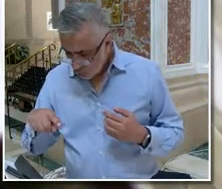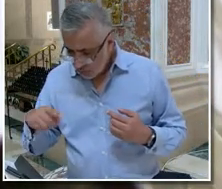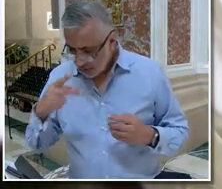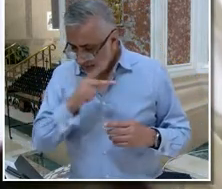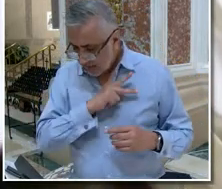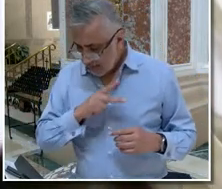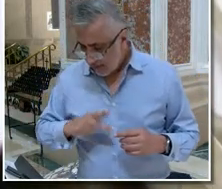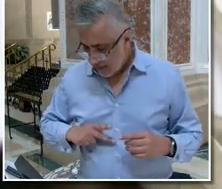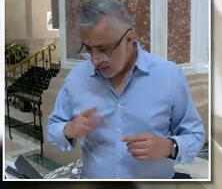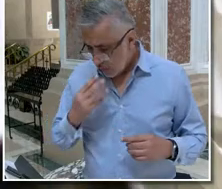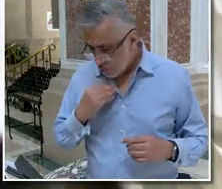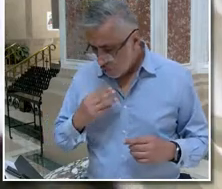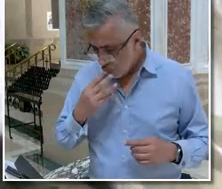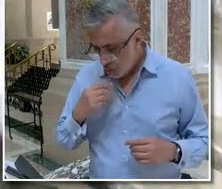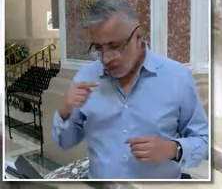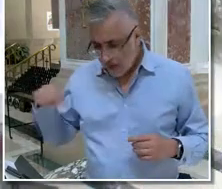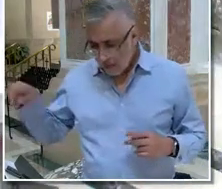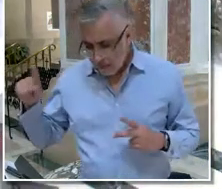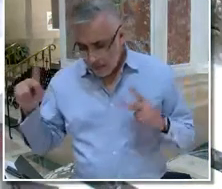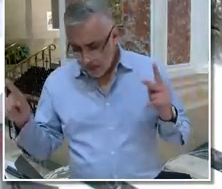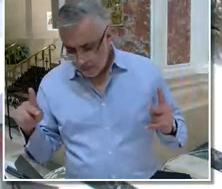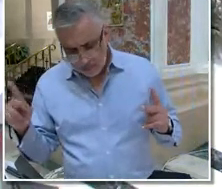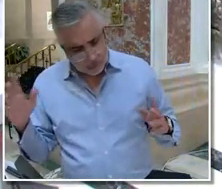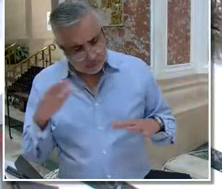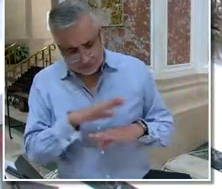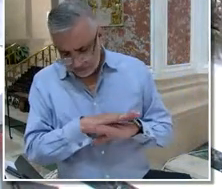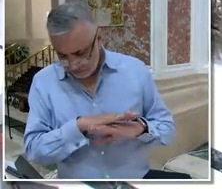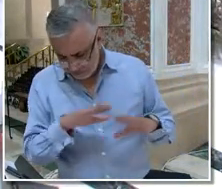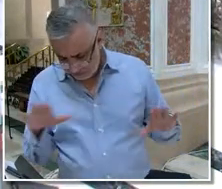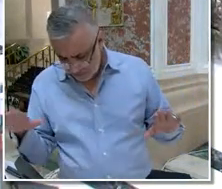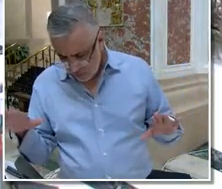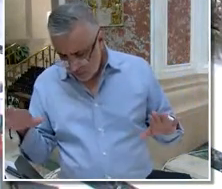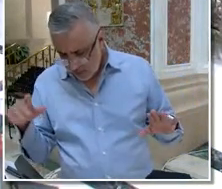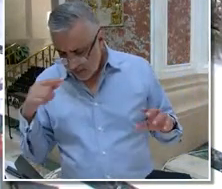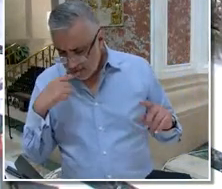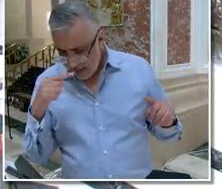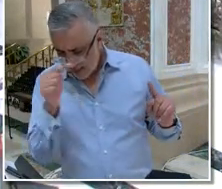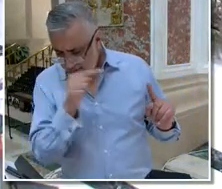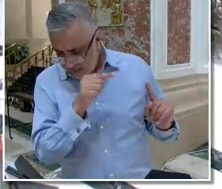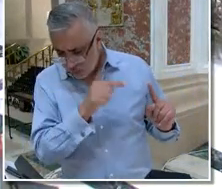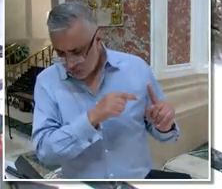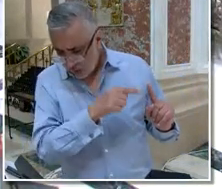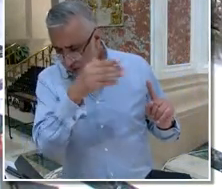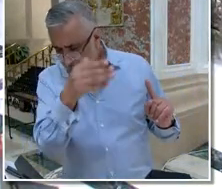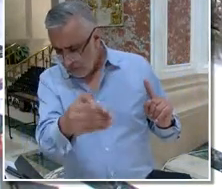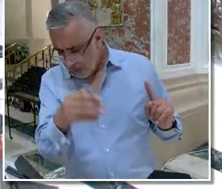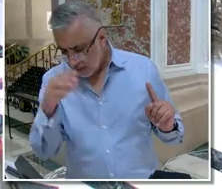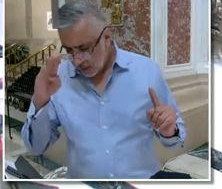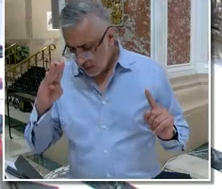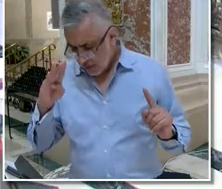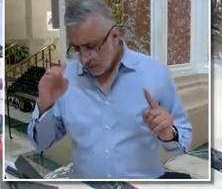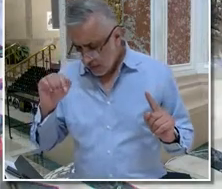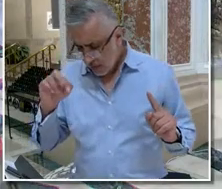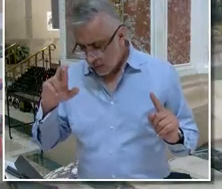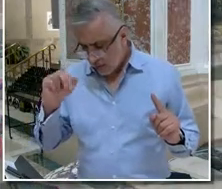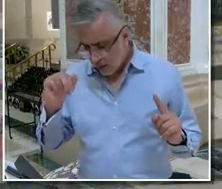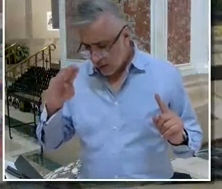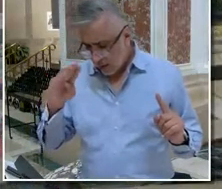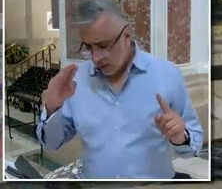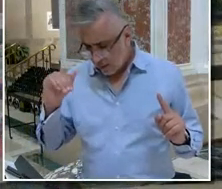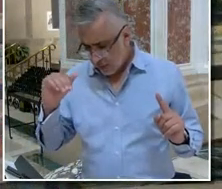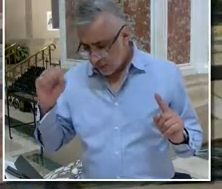of the Jews?" They cried out again, "Not this one, but Barabbas."